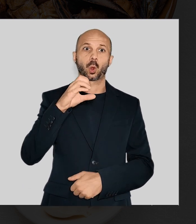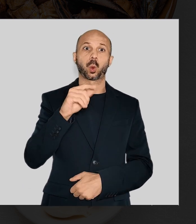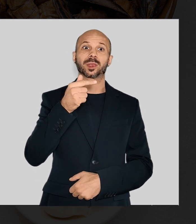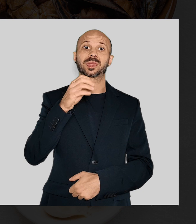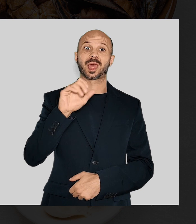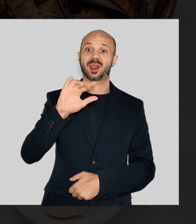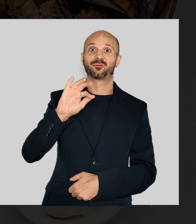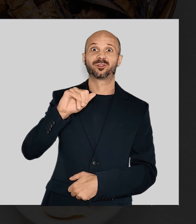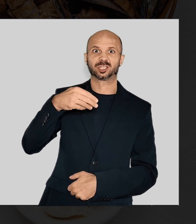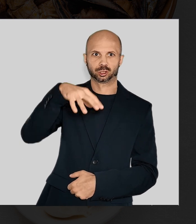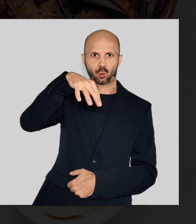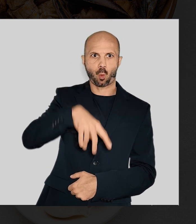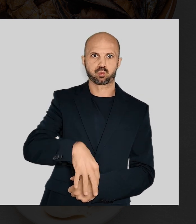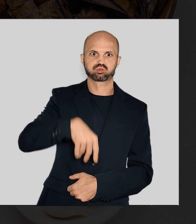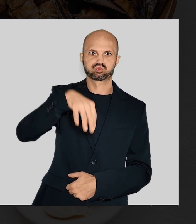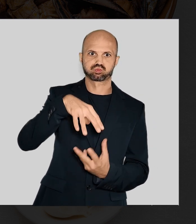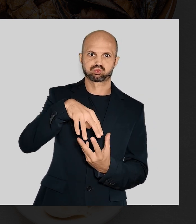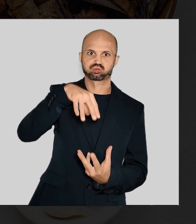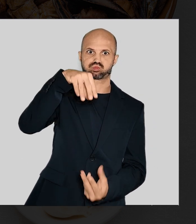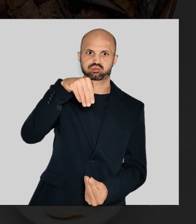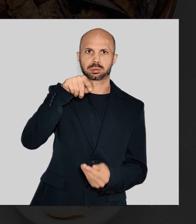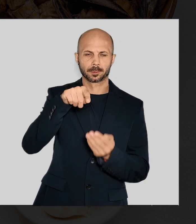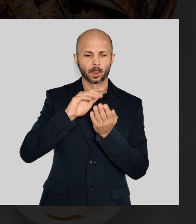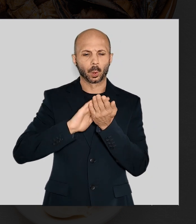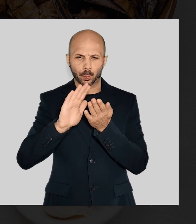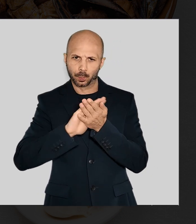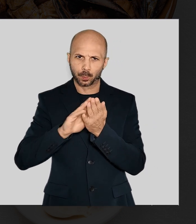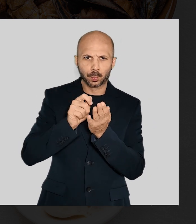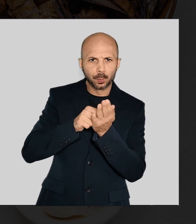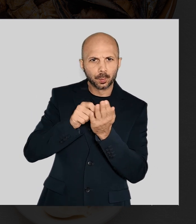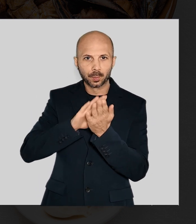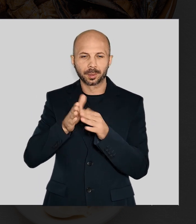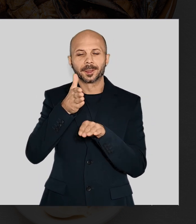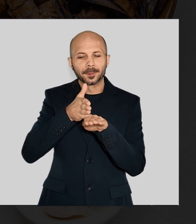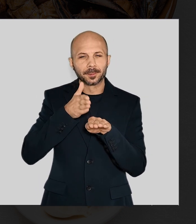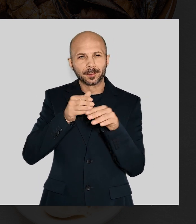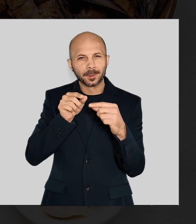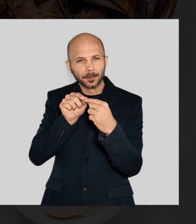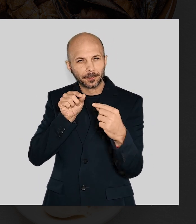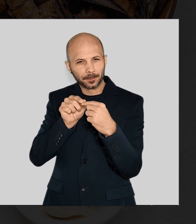500 grams of cuttlefish cleaned and sliced into thin strips,